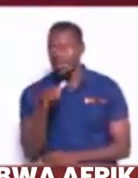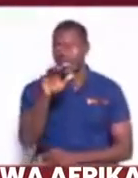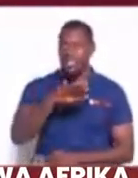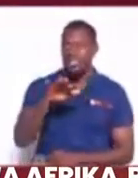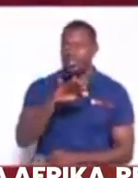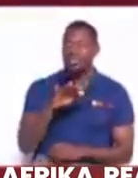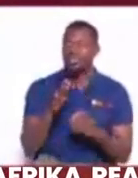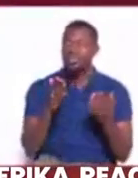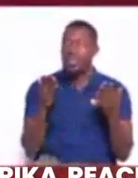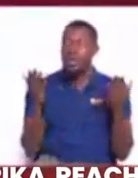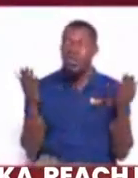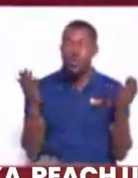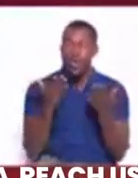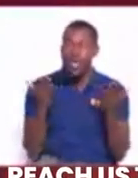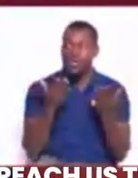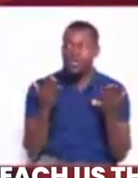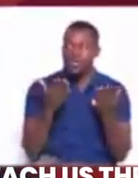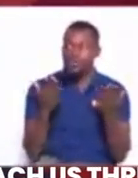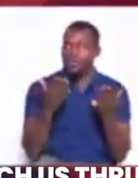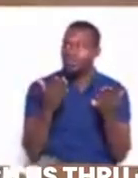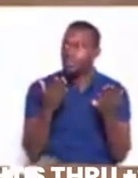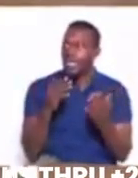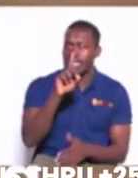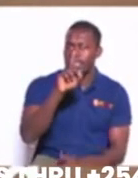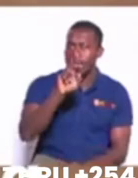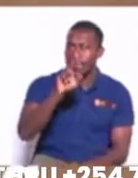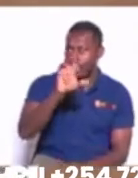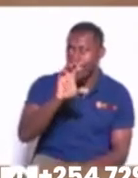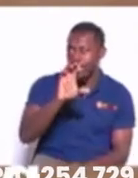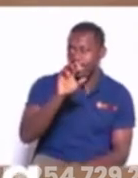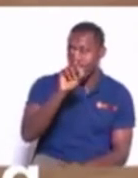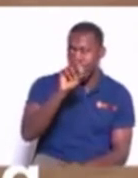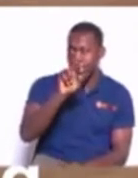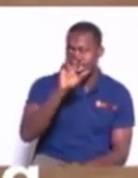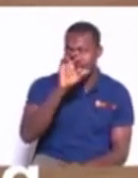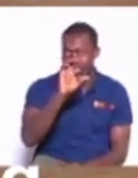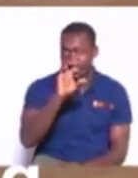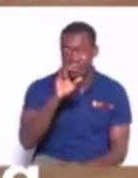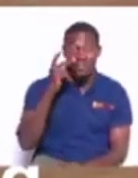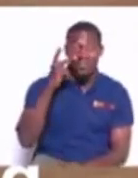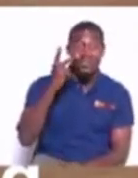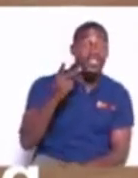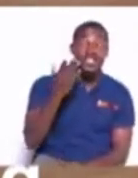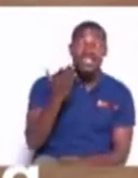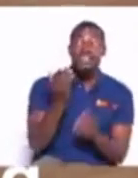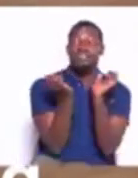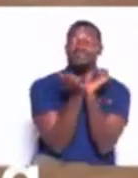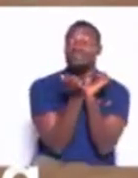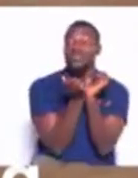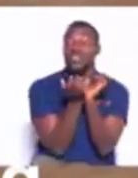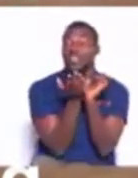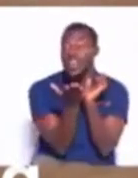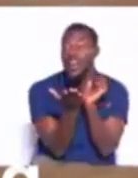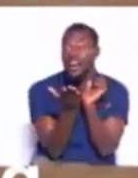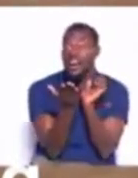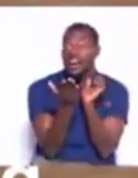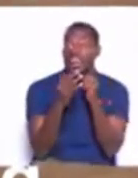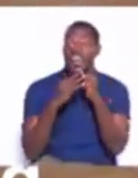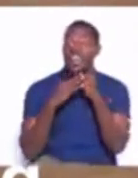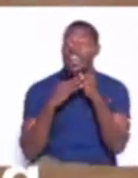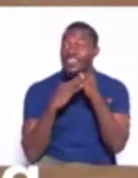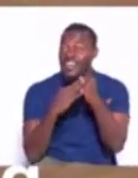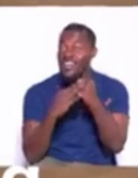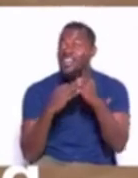in Butembo, in the DRC. This is a maximum security prison. 800 people